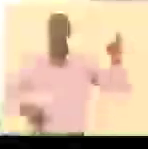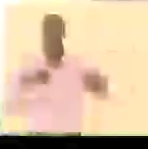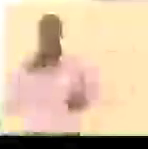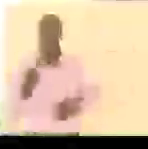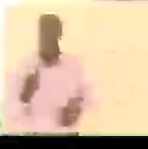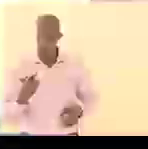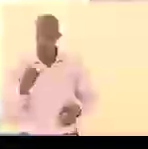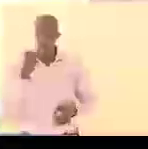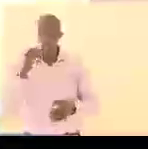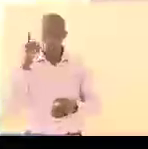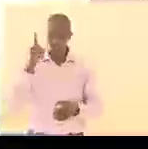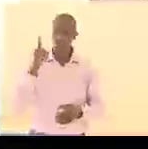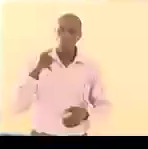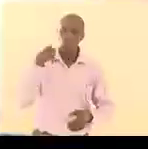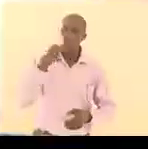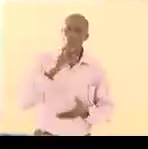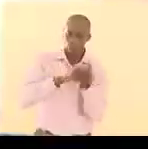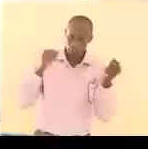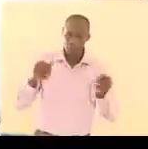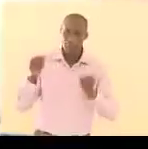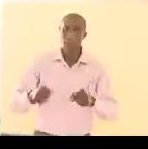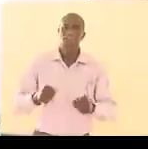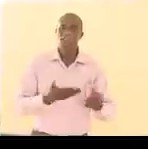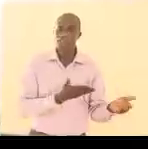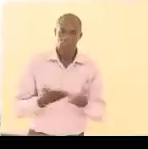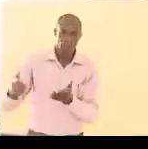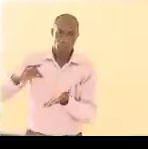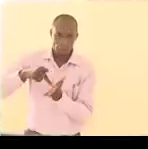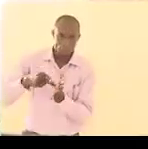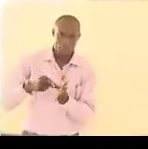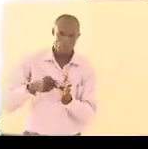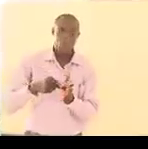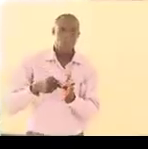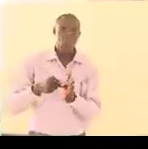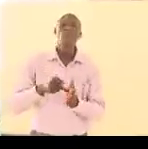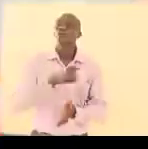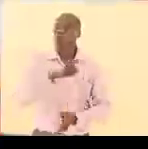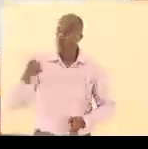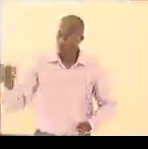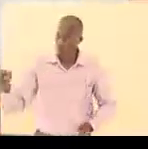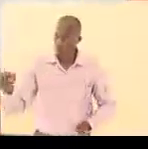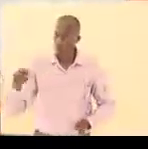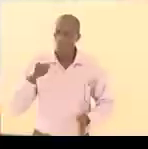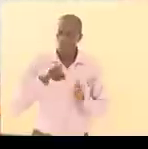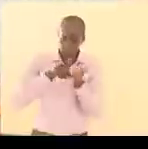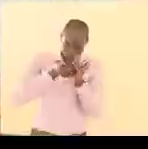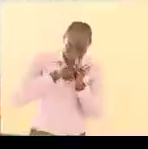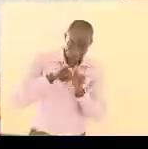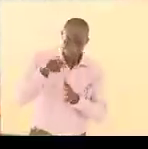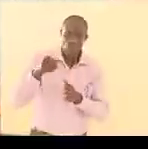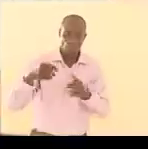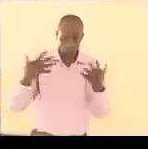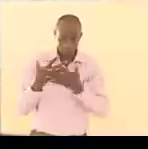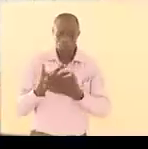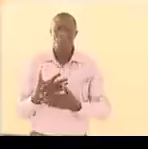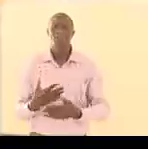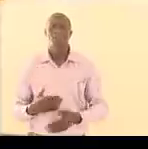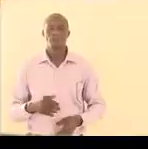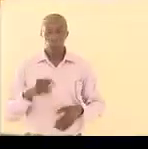Jesus Christ says that the one who believes can carry deadly poison, scorpion in his hands or drink poison, you na cockroach, you dey